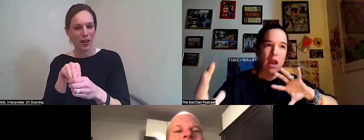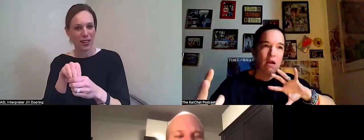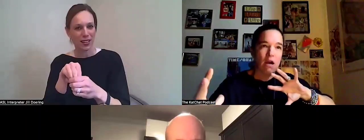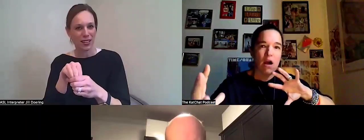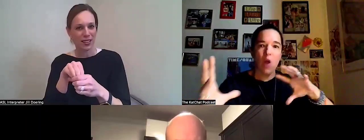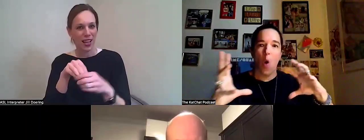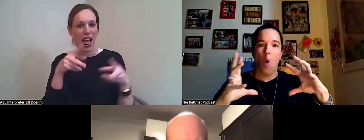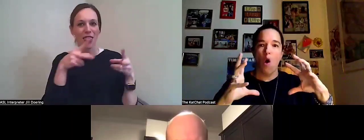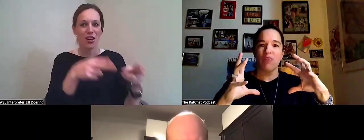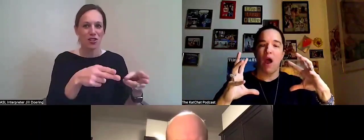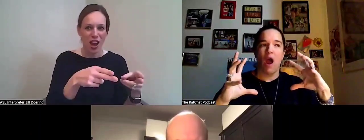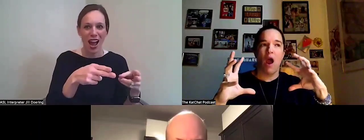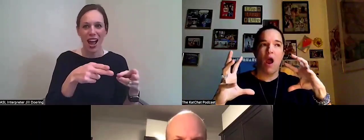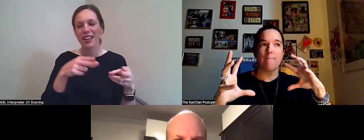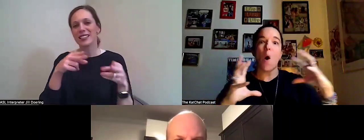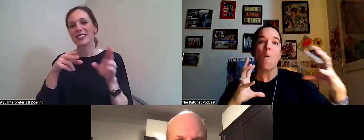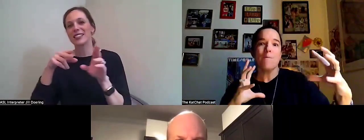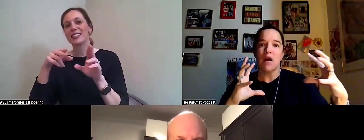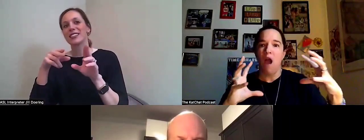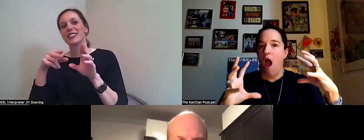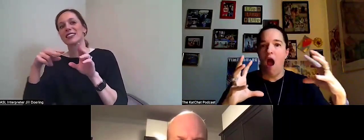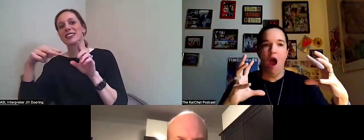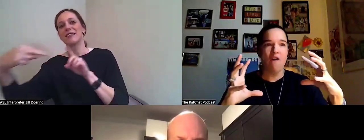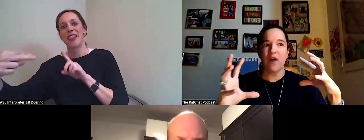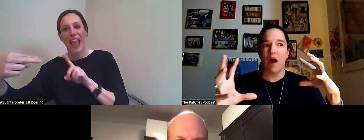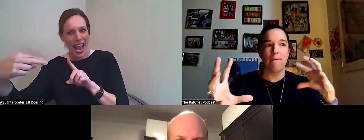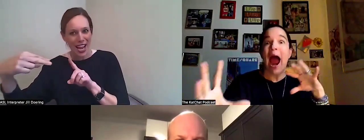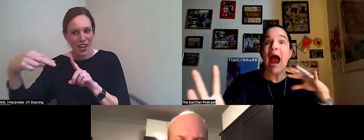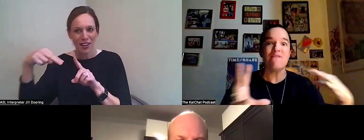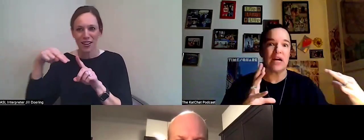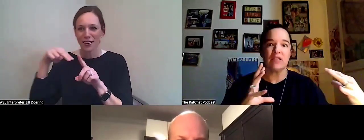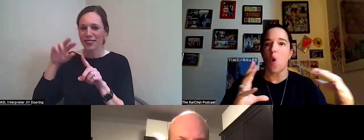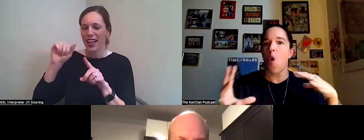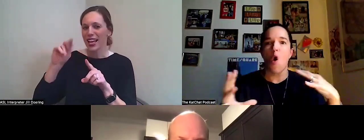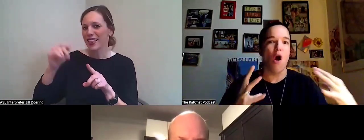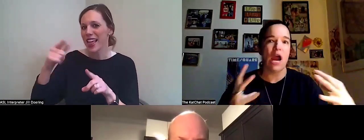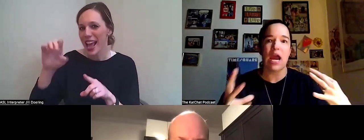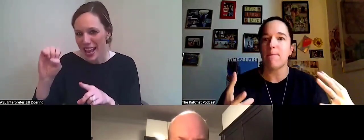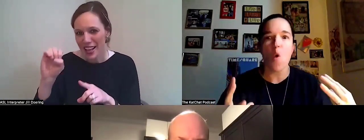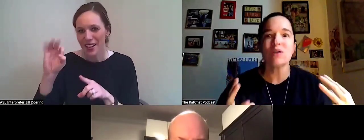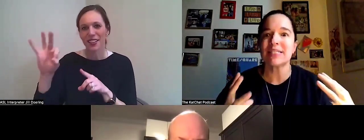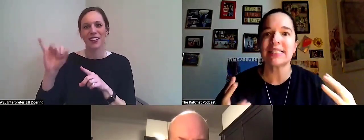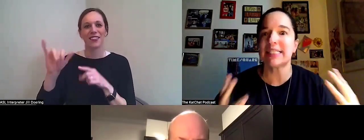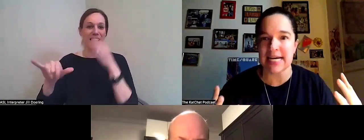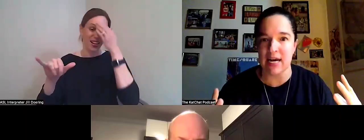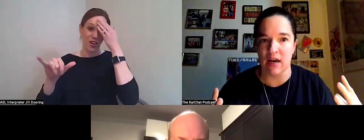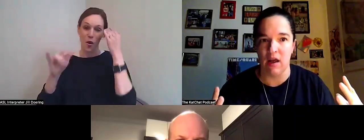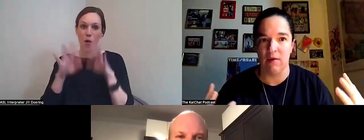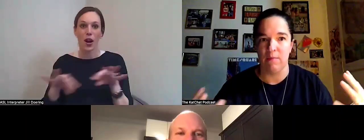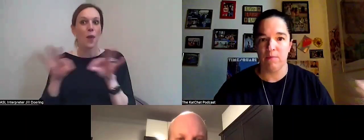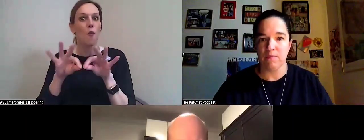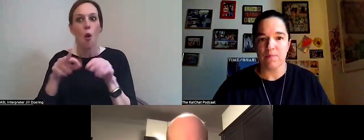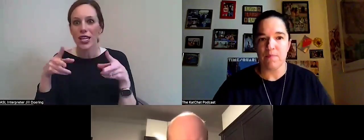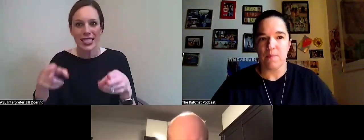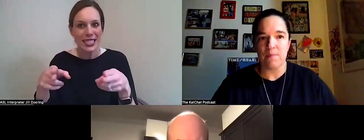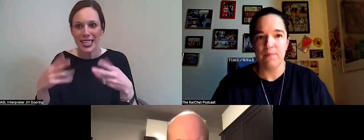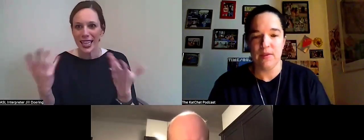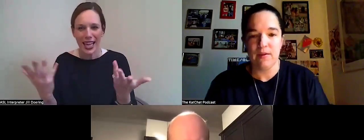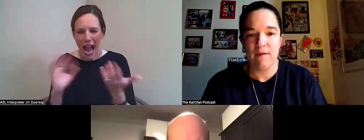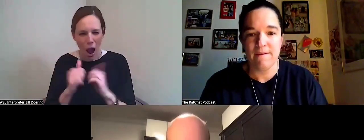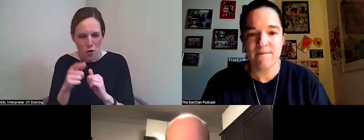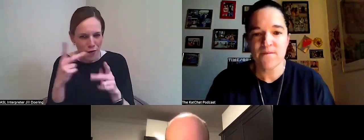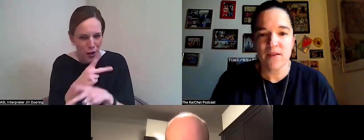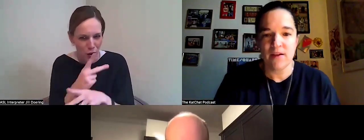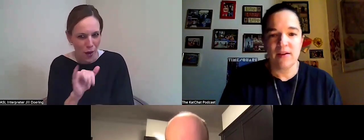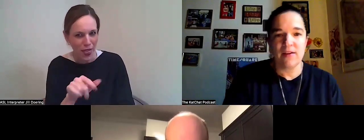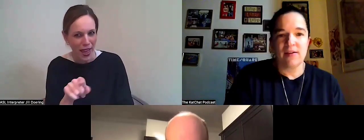the angle, or the moment of a private or important scene. Yes,